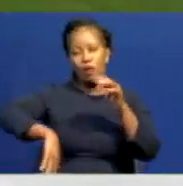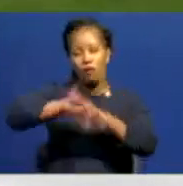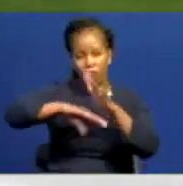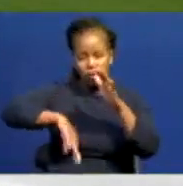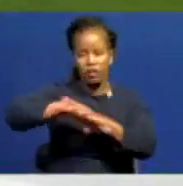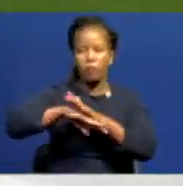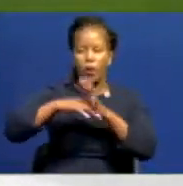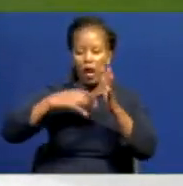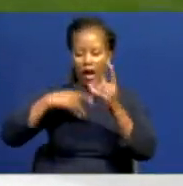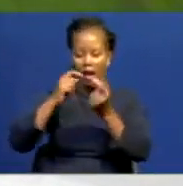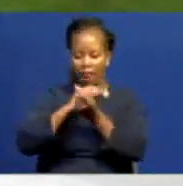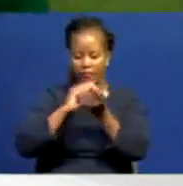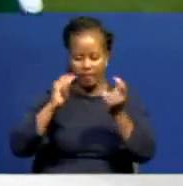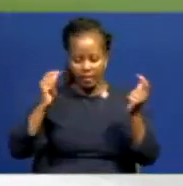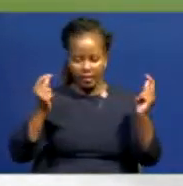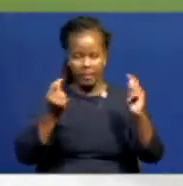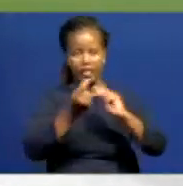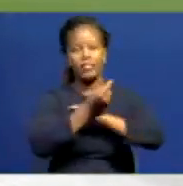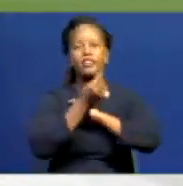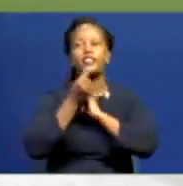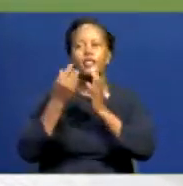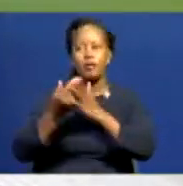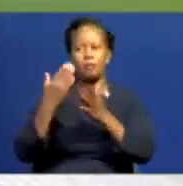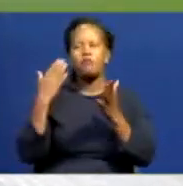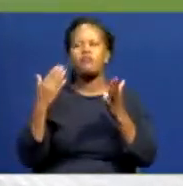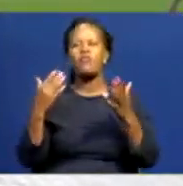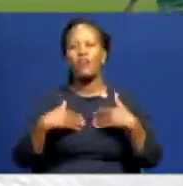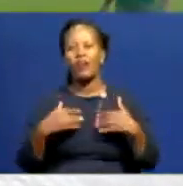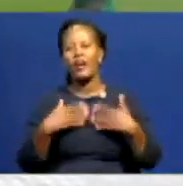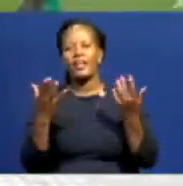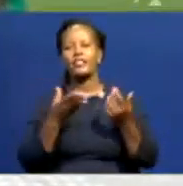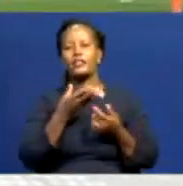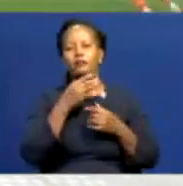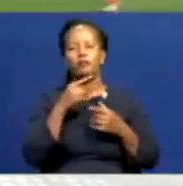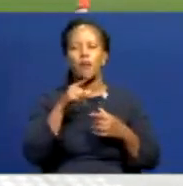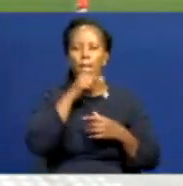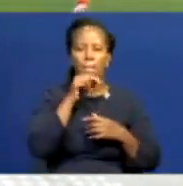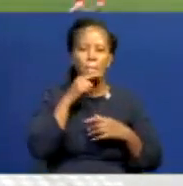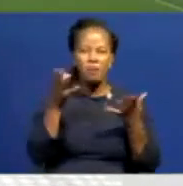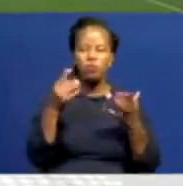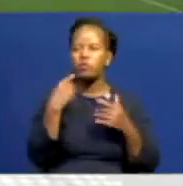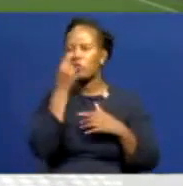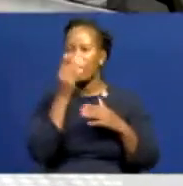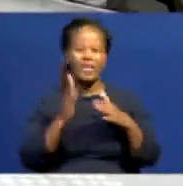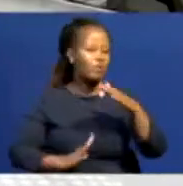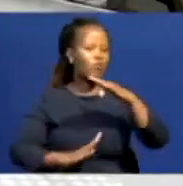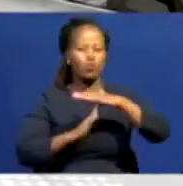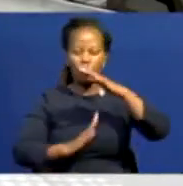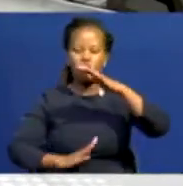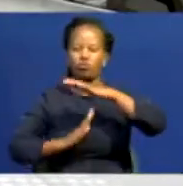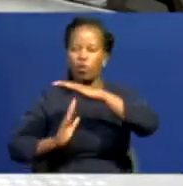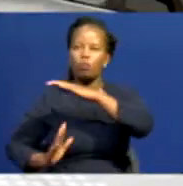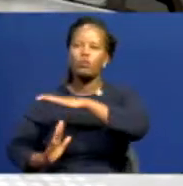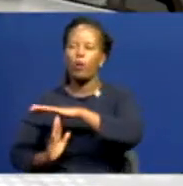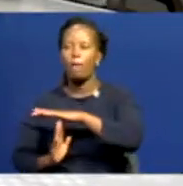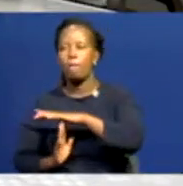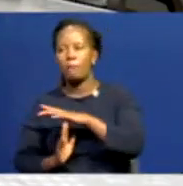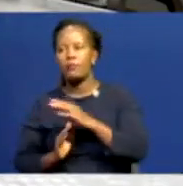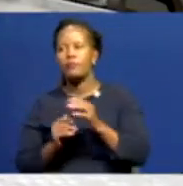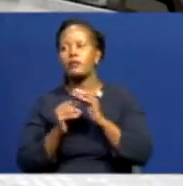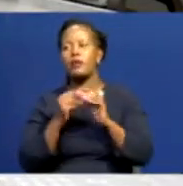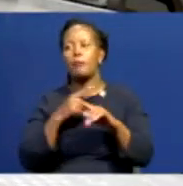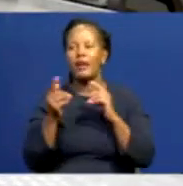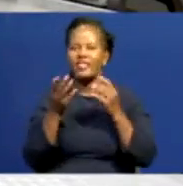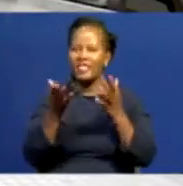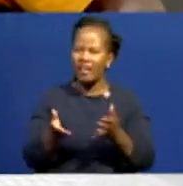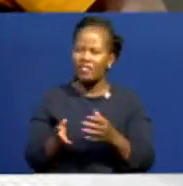evolved. Uh-huh. Sure. We know we used to have those playmakers, guys who, okay, the star people coming into like the tournament. Your role. Yeah. Mm-hmm. Like right now, if you